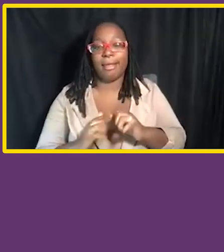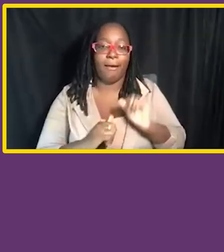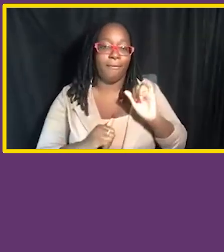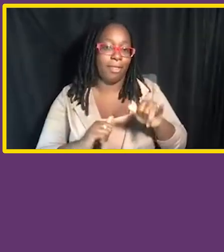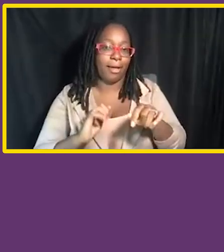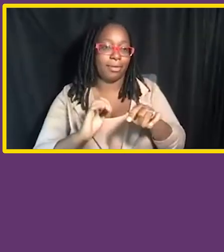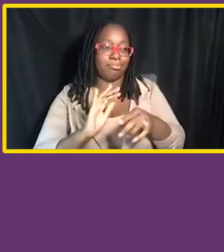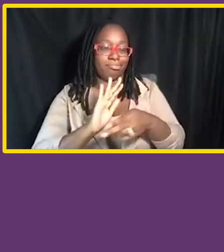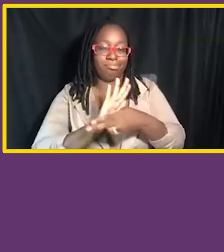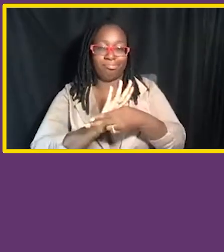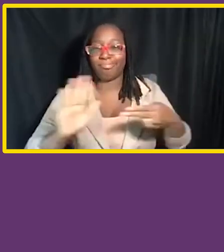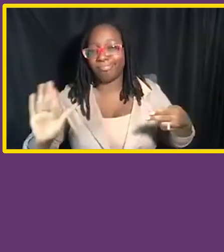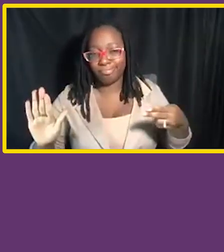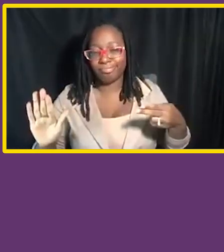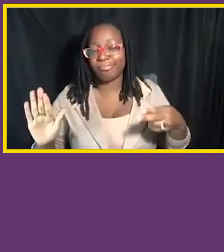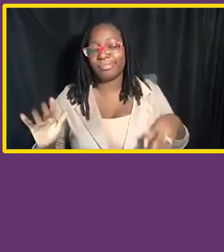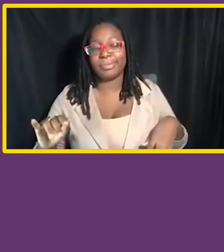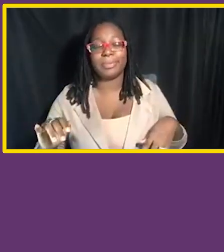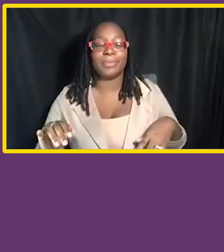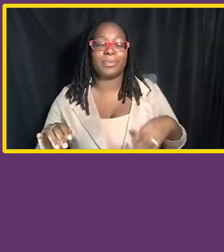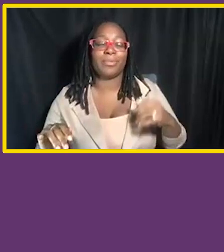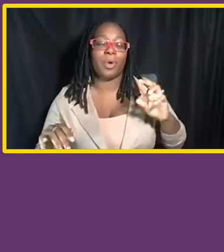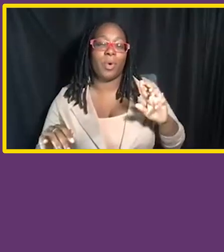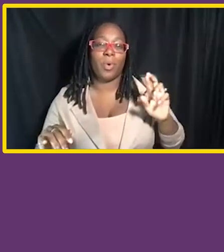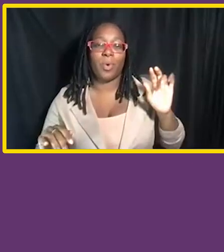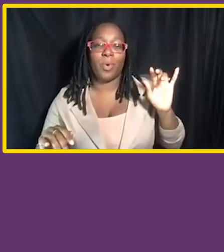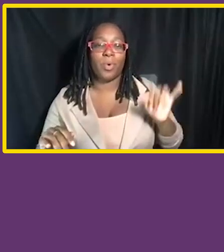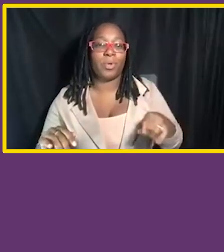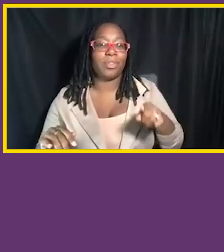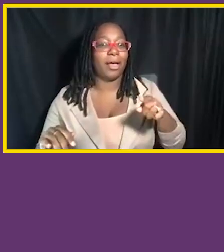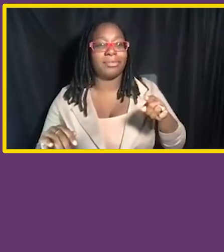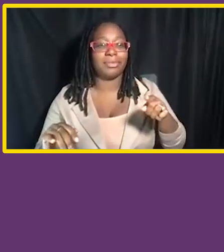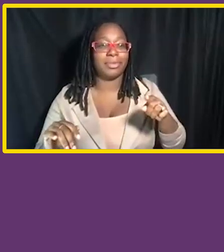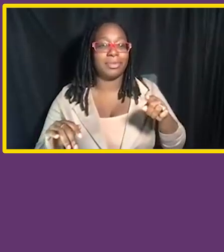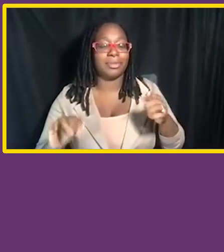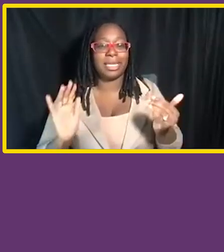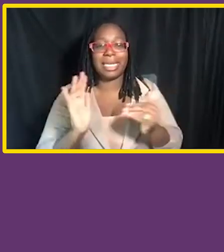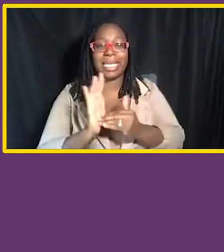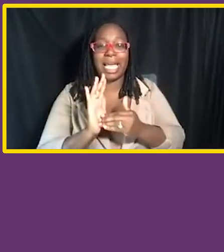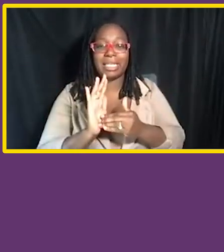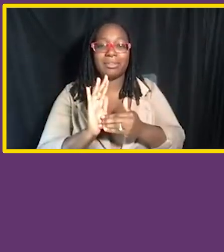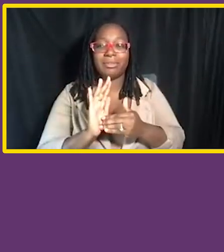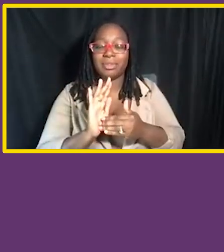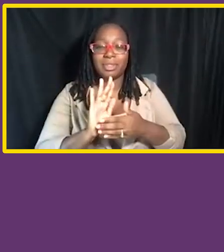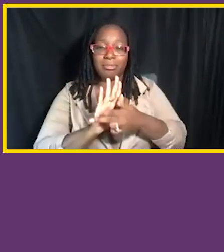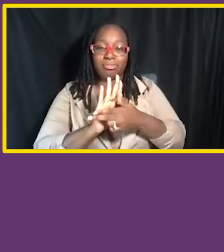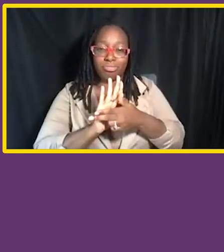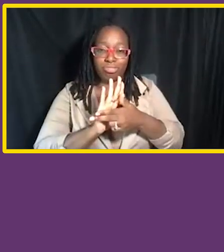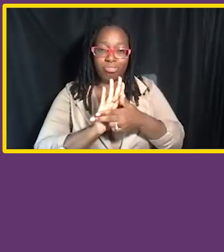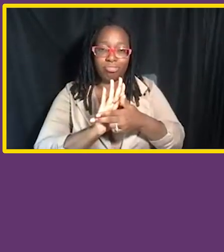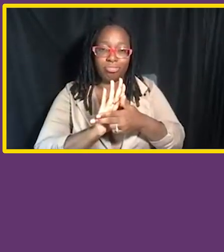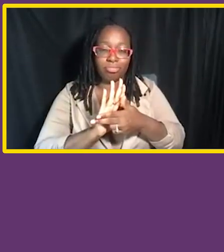stereotype or that trope, you know, goes all the way back to wet nursing,